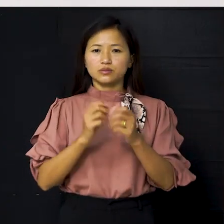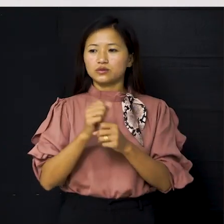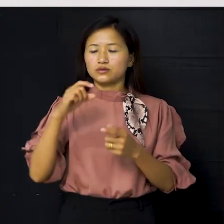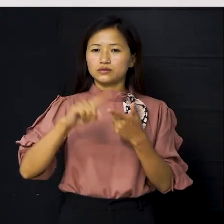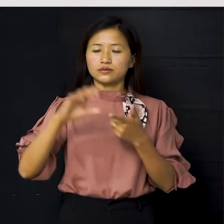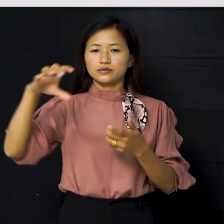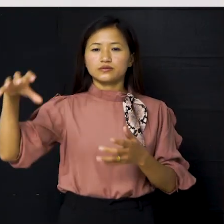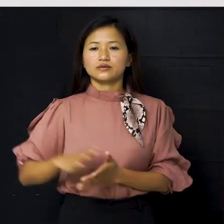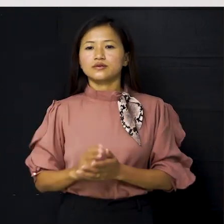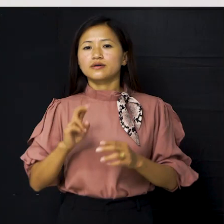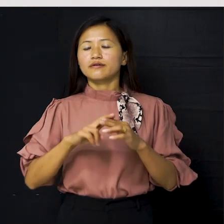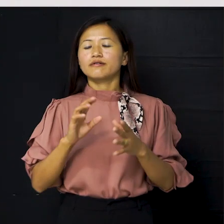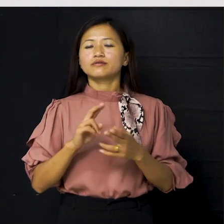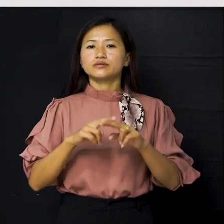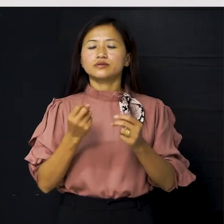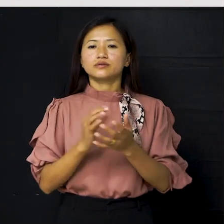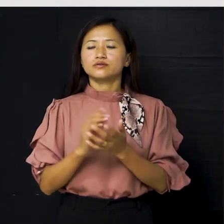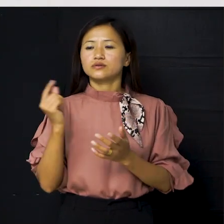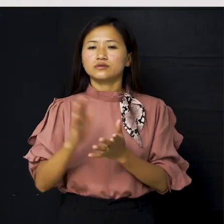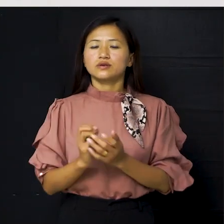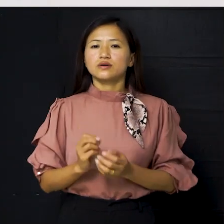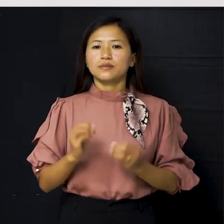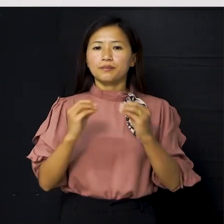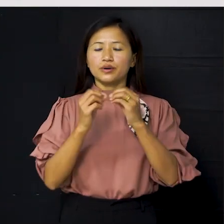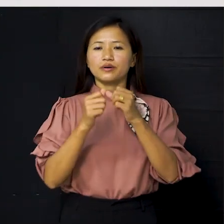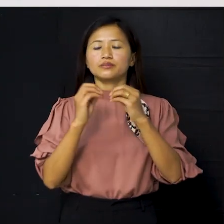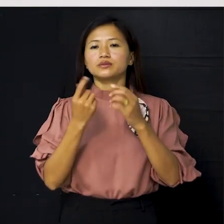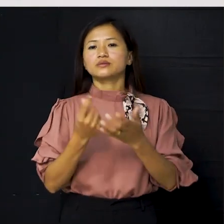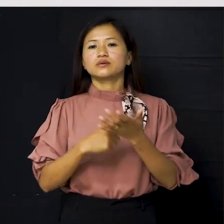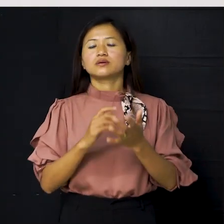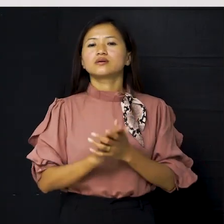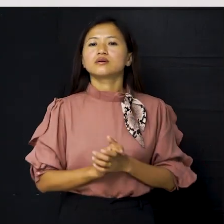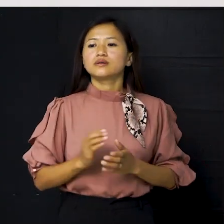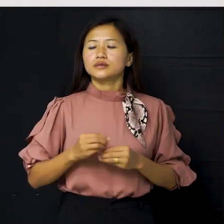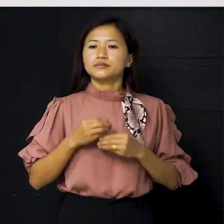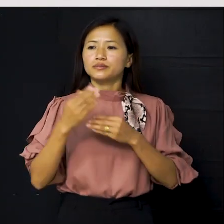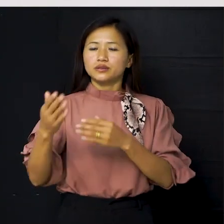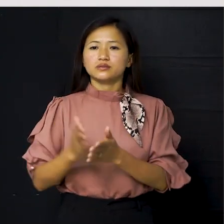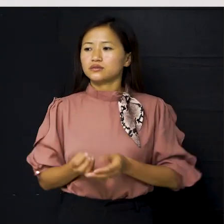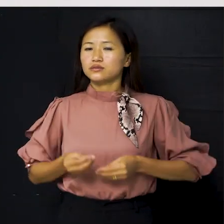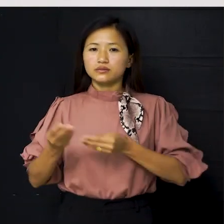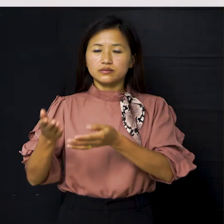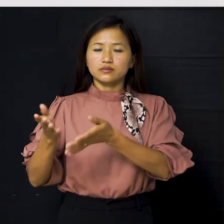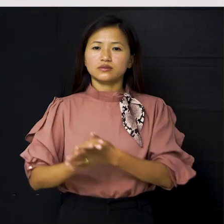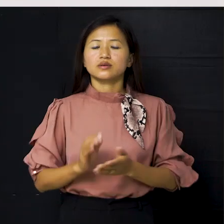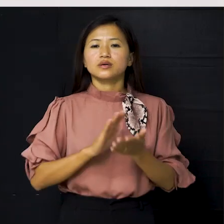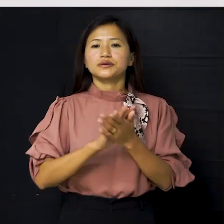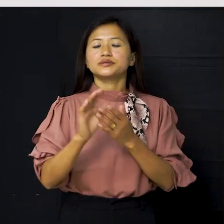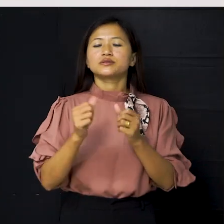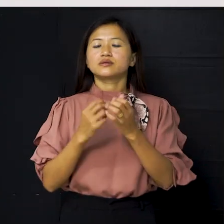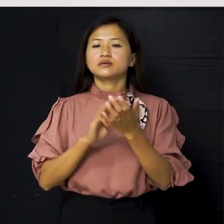The founder of this Mughal Empire was Babur, and after Babur it passed on to Humayun, followed